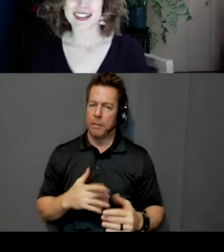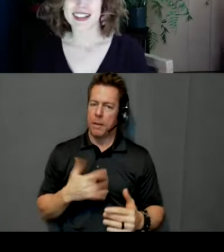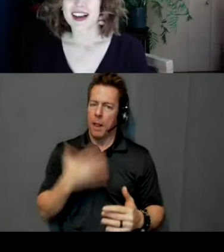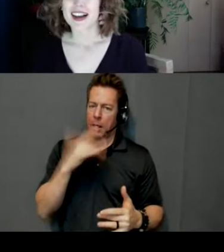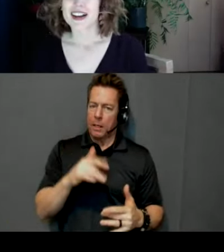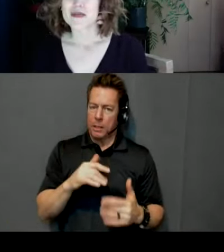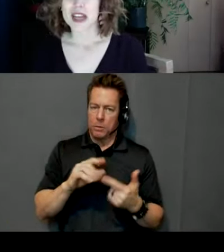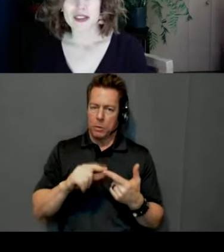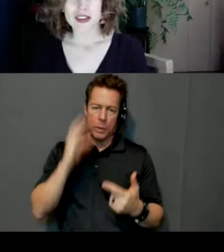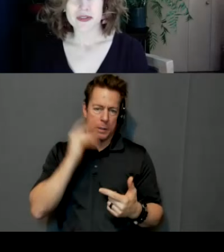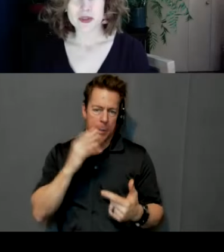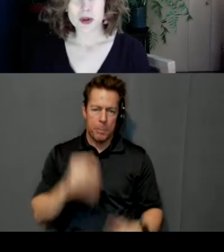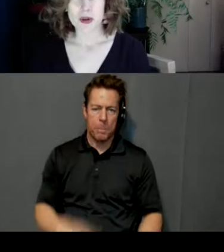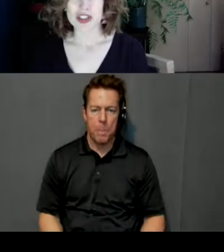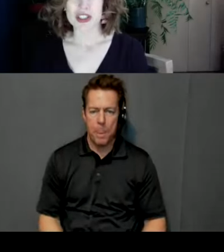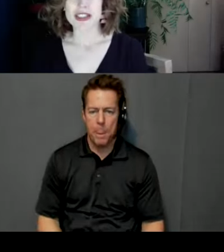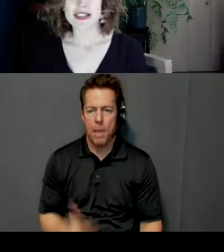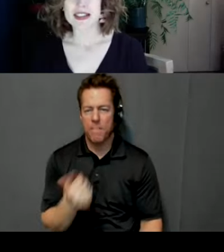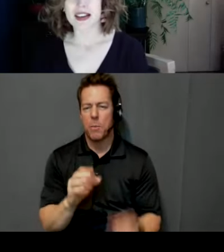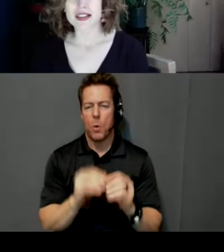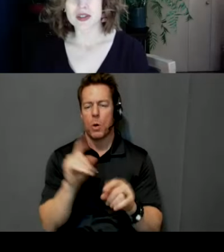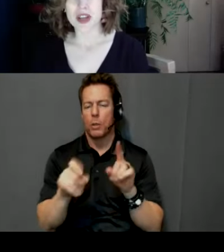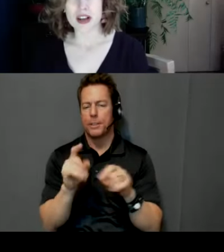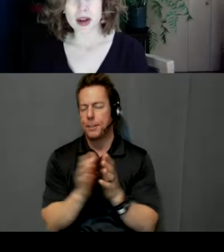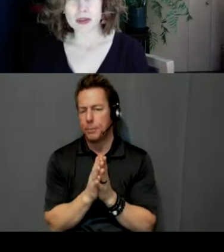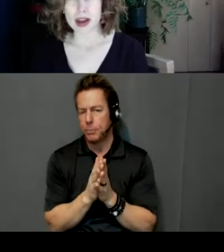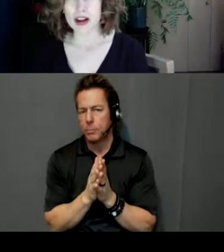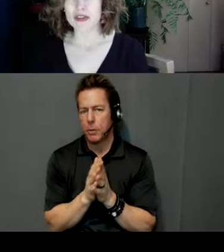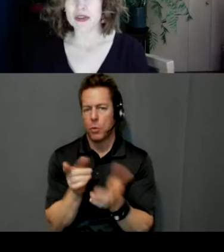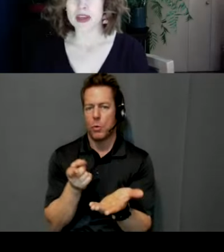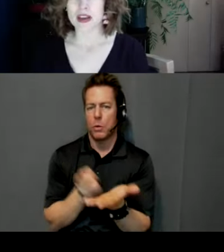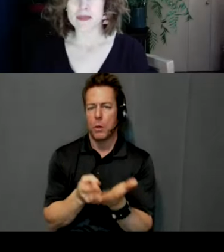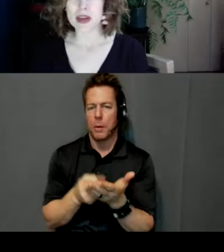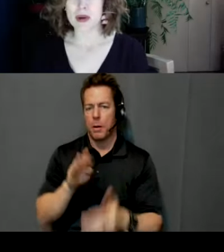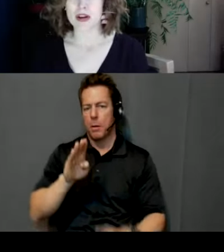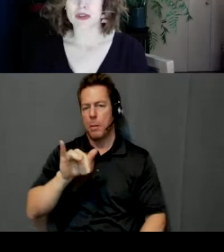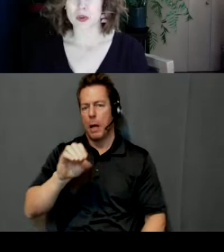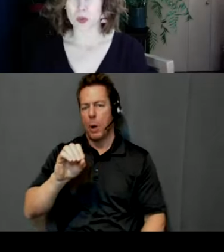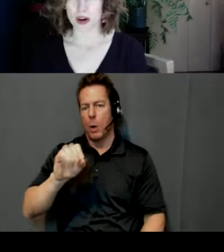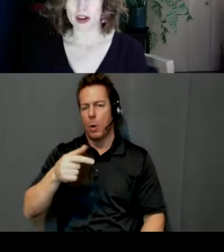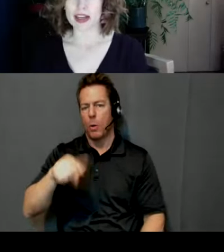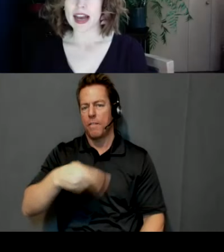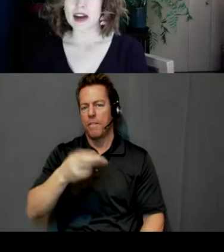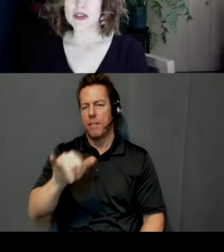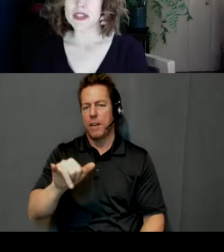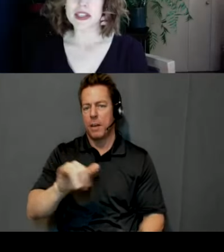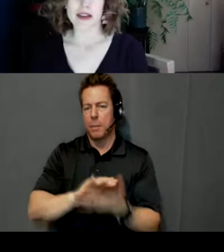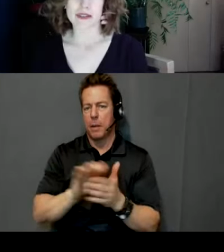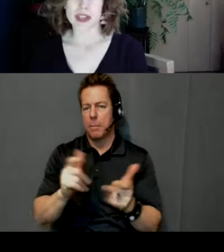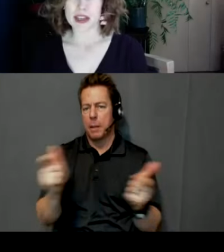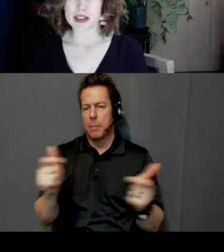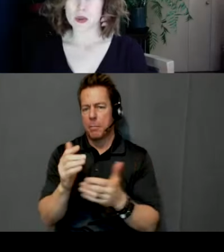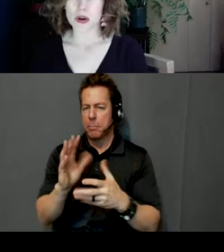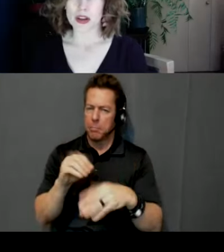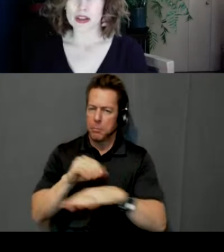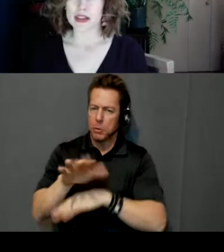amazing. We have a few more questions. So you talk about biography being a big part of your work. How do you see that